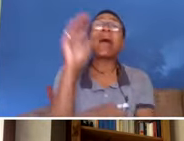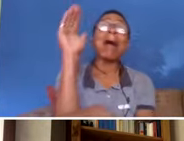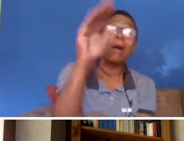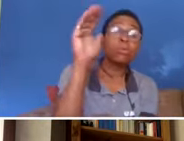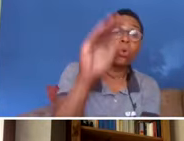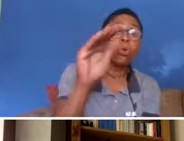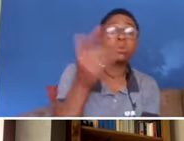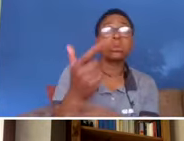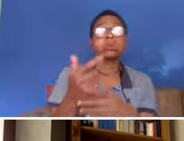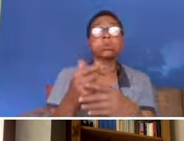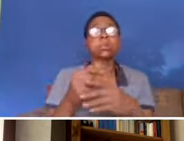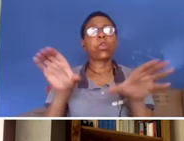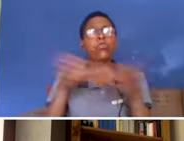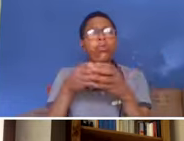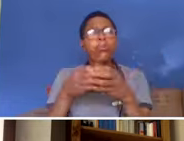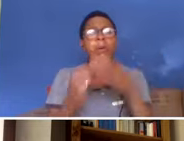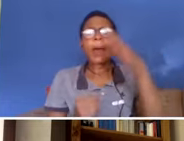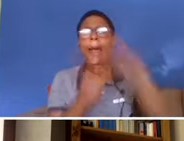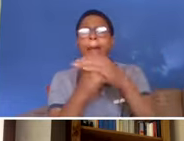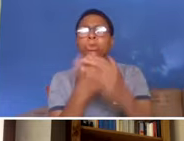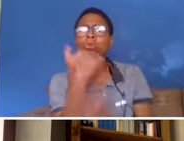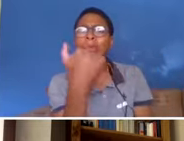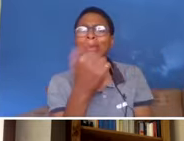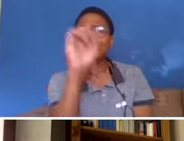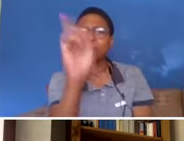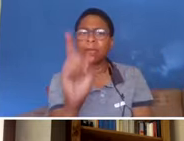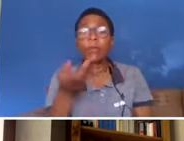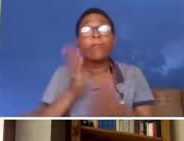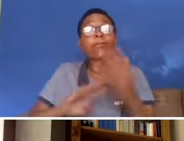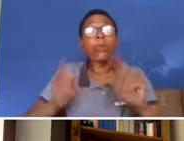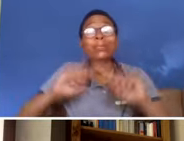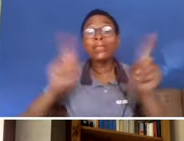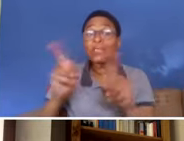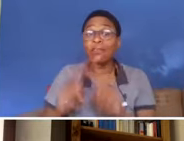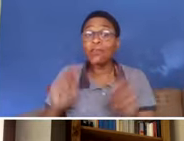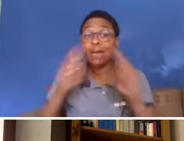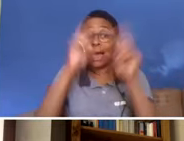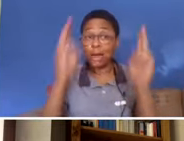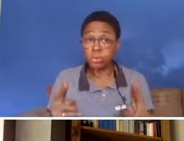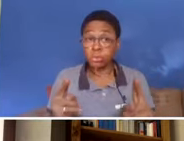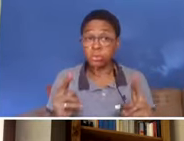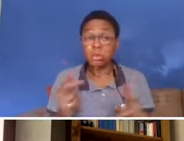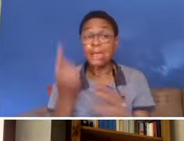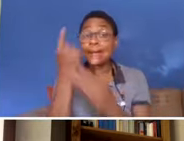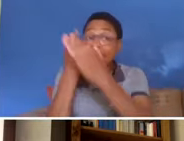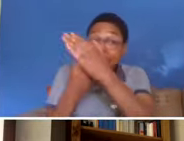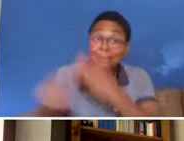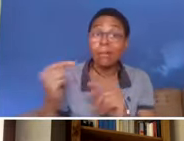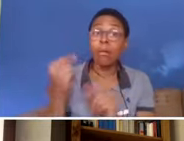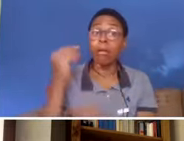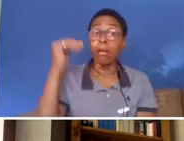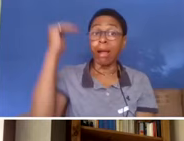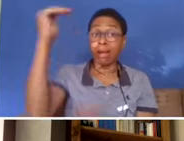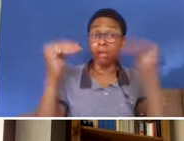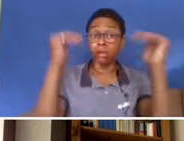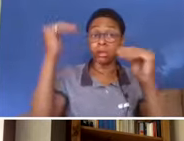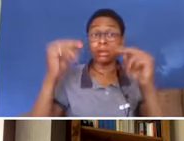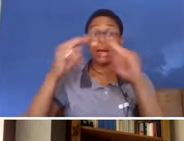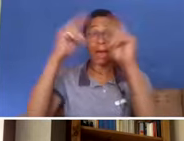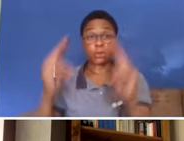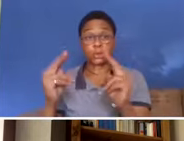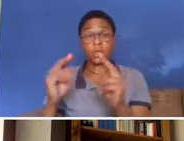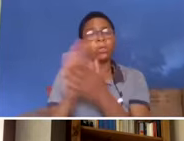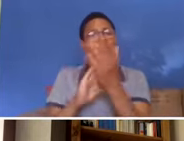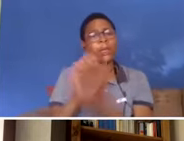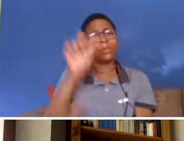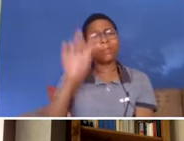to six people from different households. Single adult households, in other words, adults who live alone or with